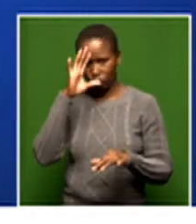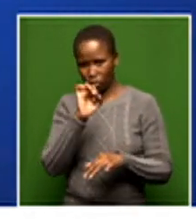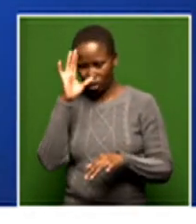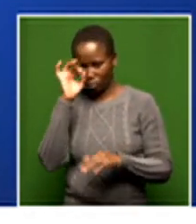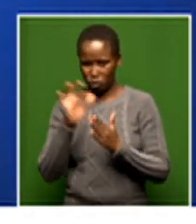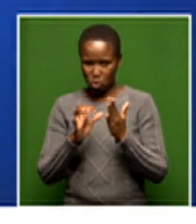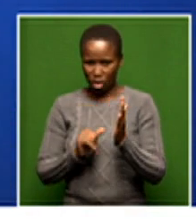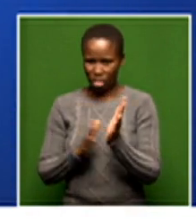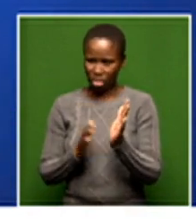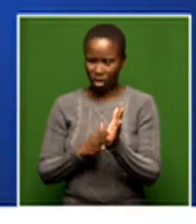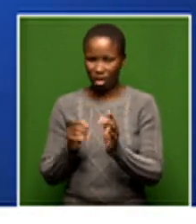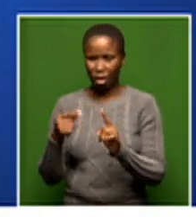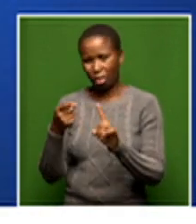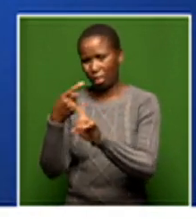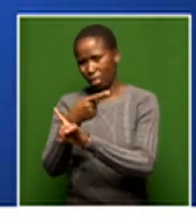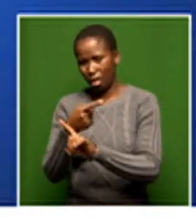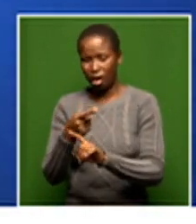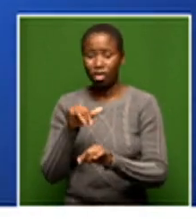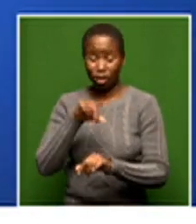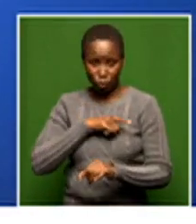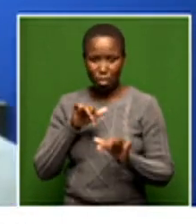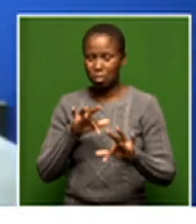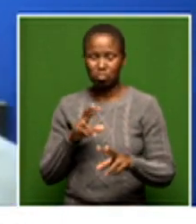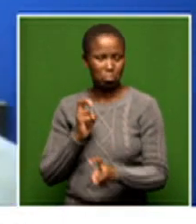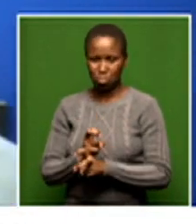why people say they wouldn't access the vaccines.